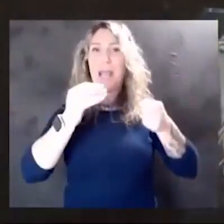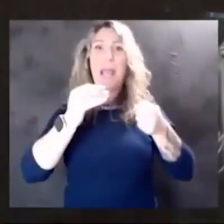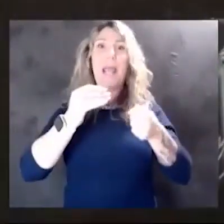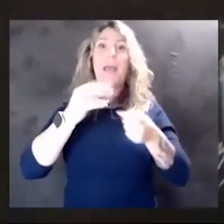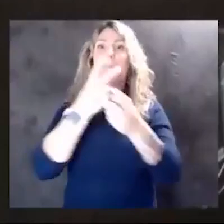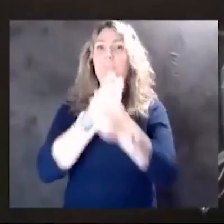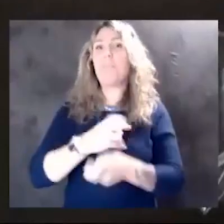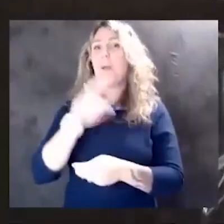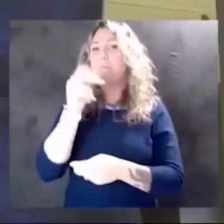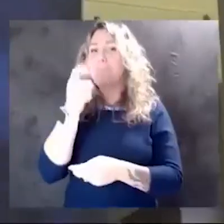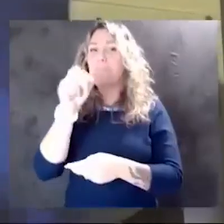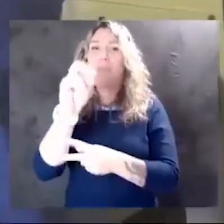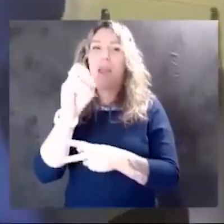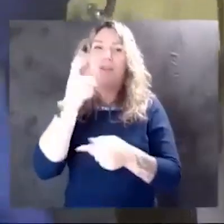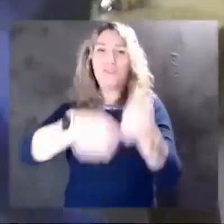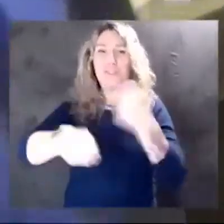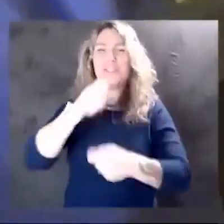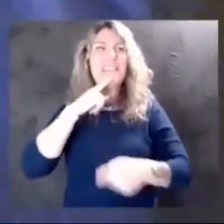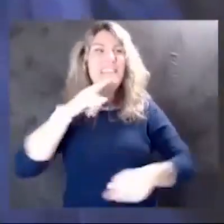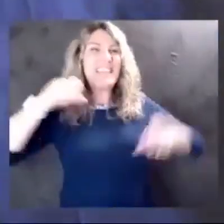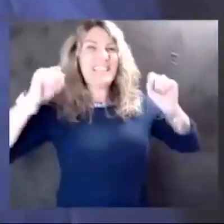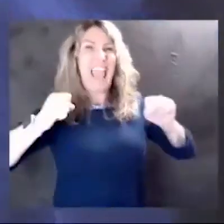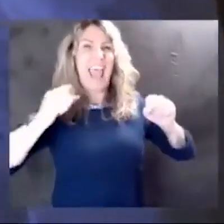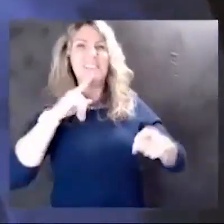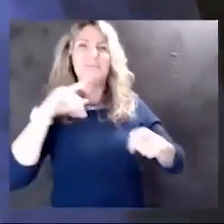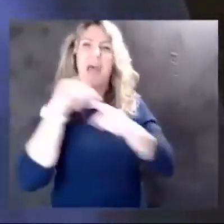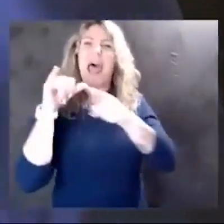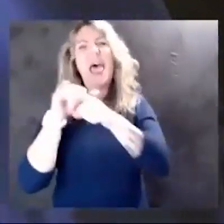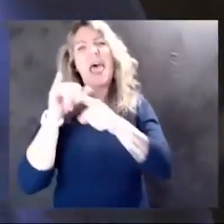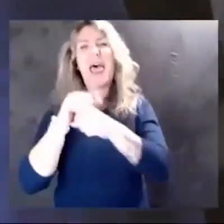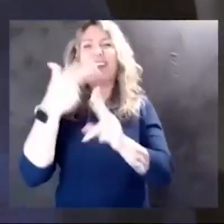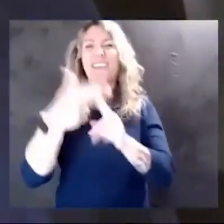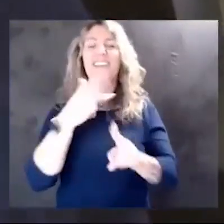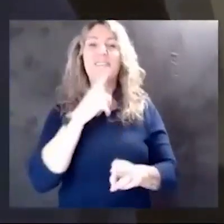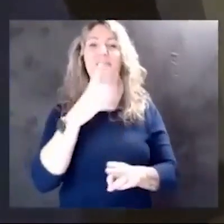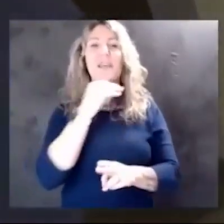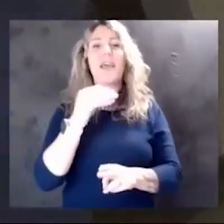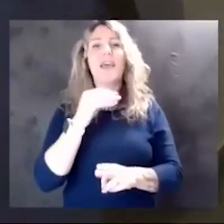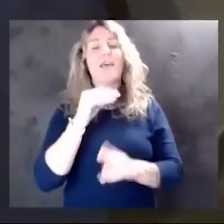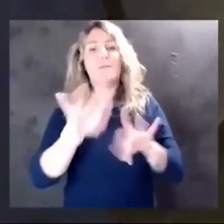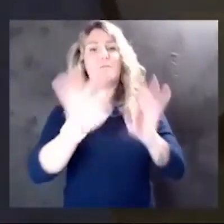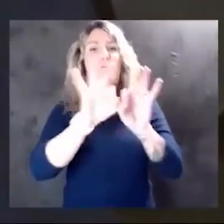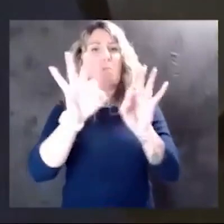did it. All right, he's going to talk about the incredible work being done for lymphoma patients. That